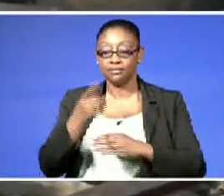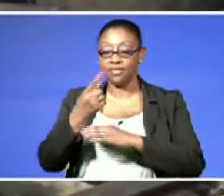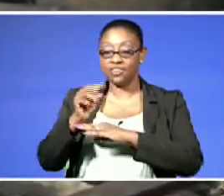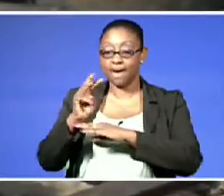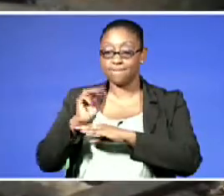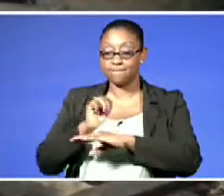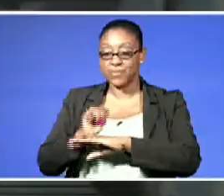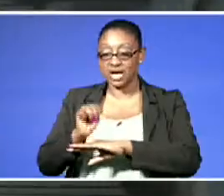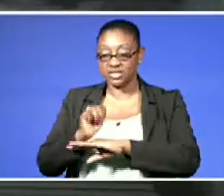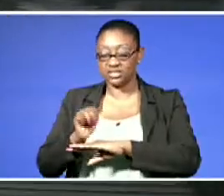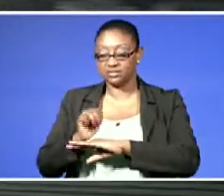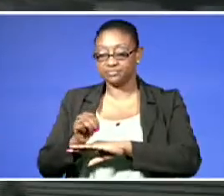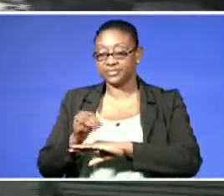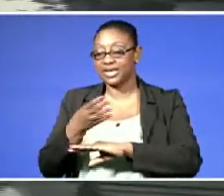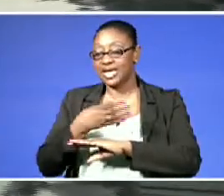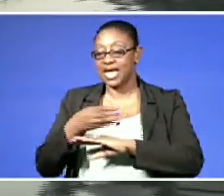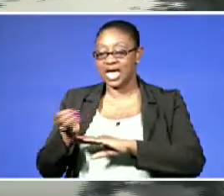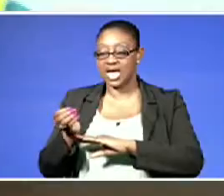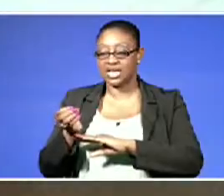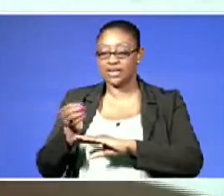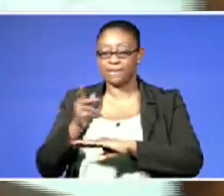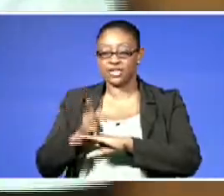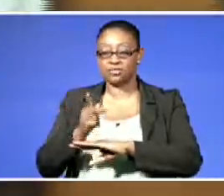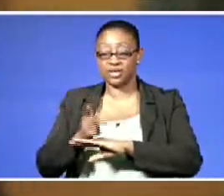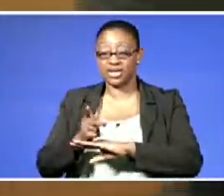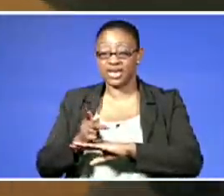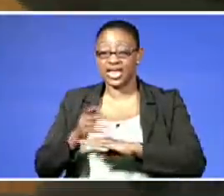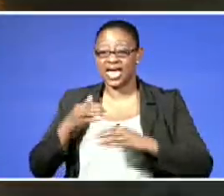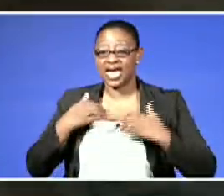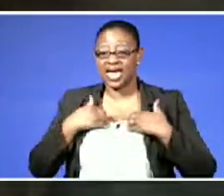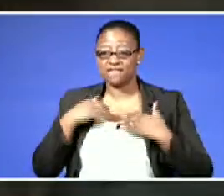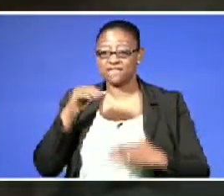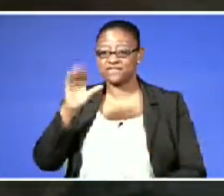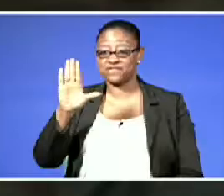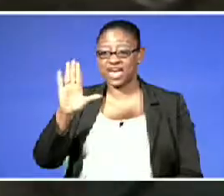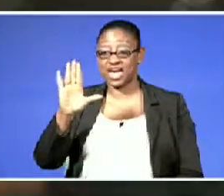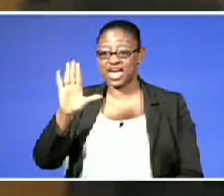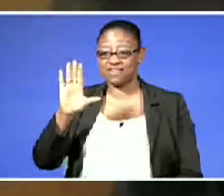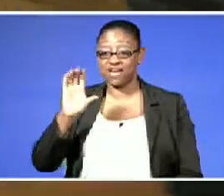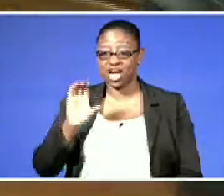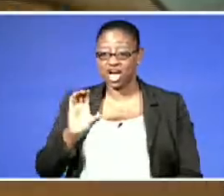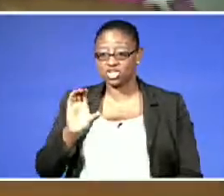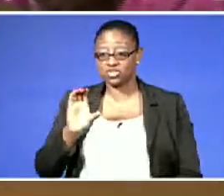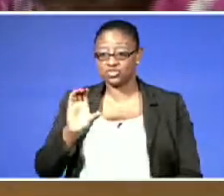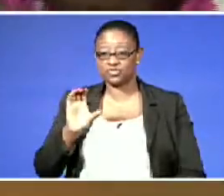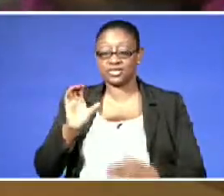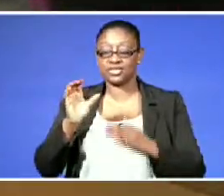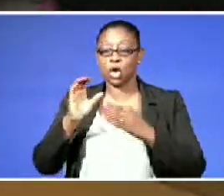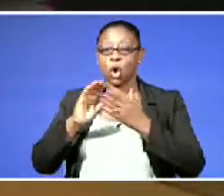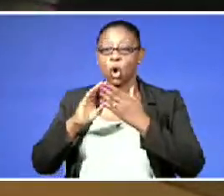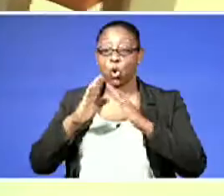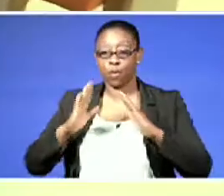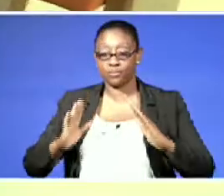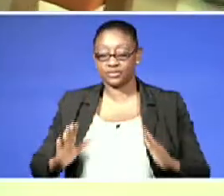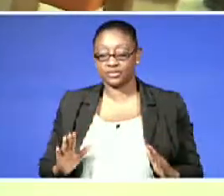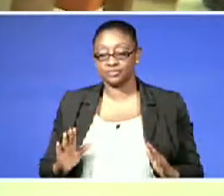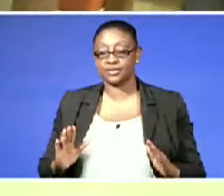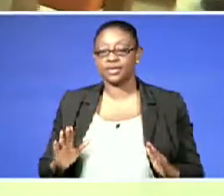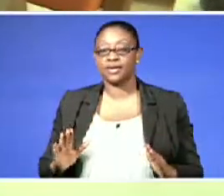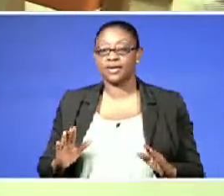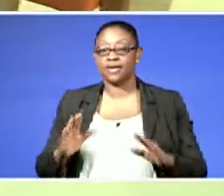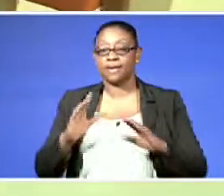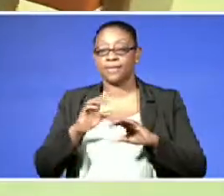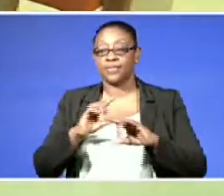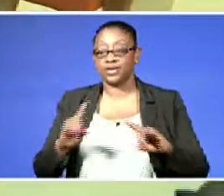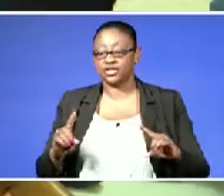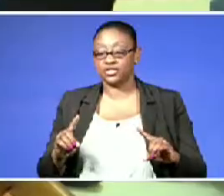Abaco account for 500 homes. Living in shelters now, Attorney General Carl Bethel was sure to clarify any